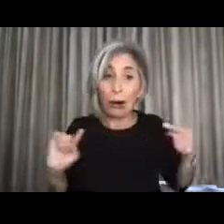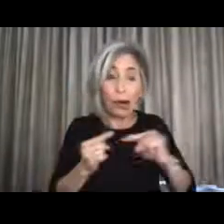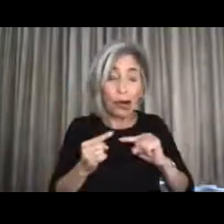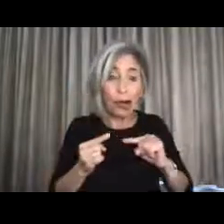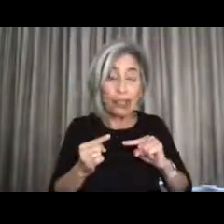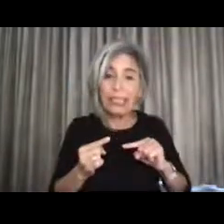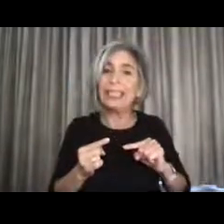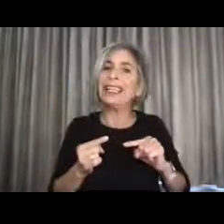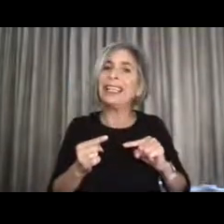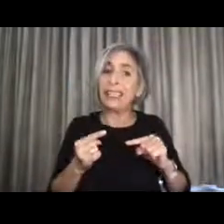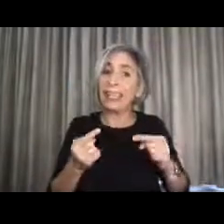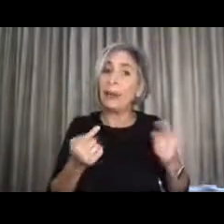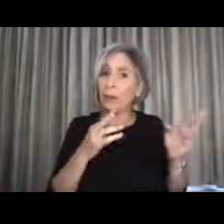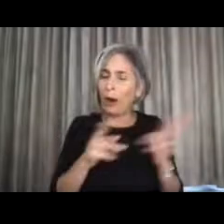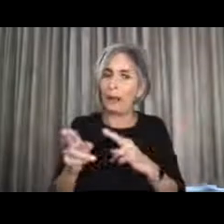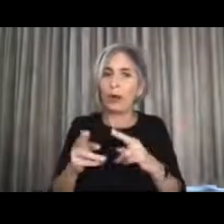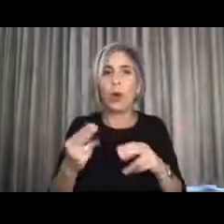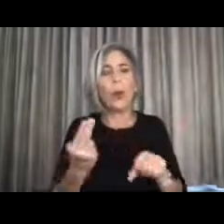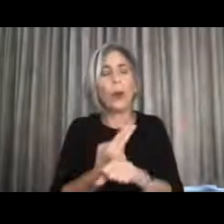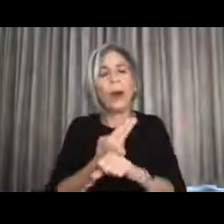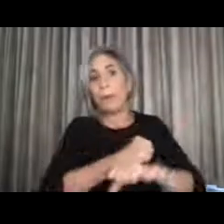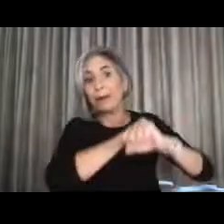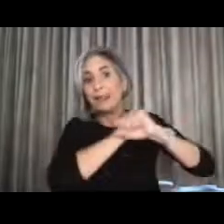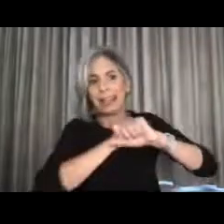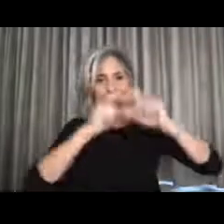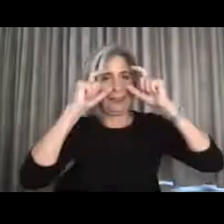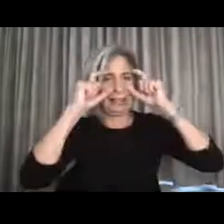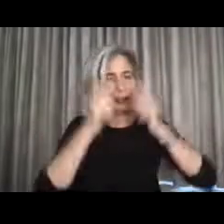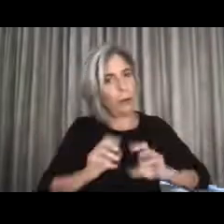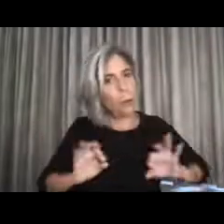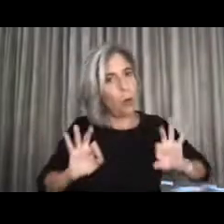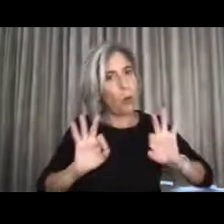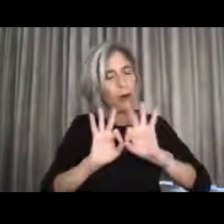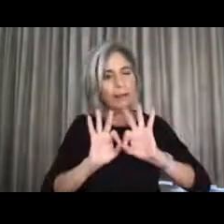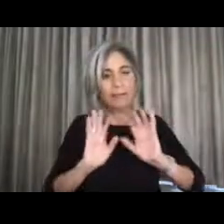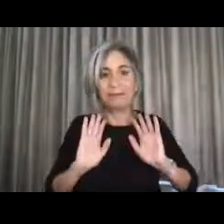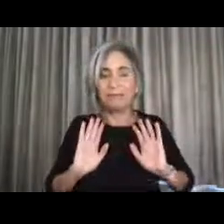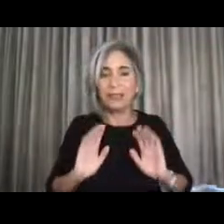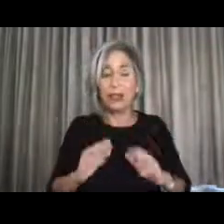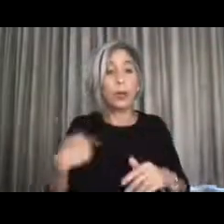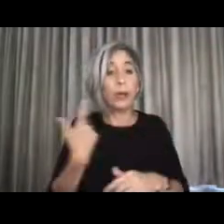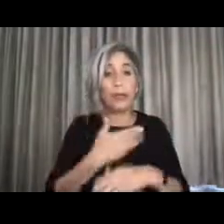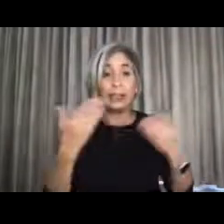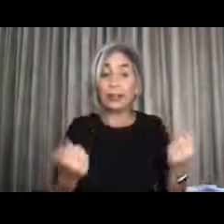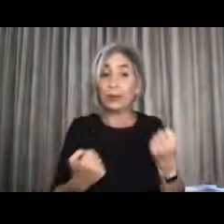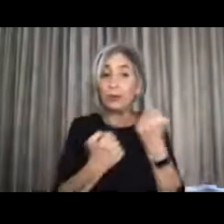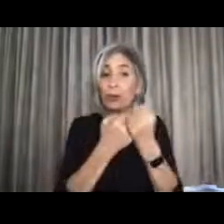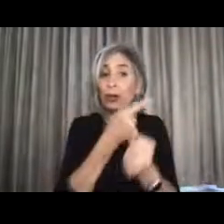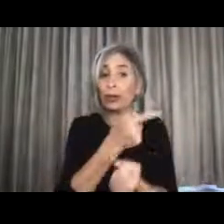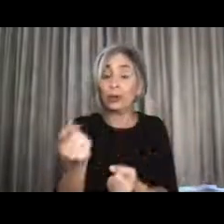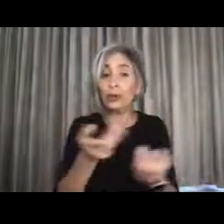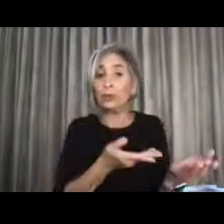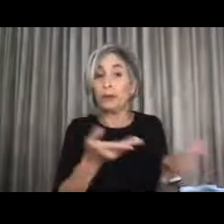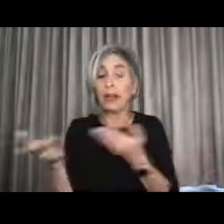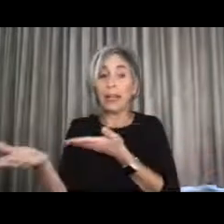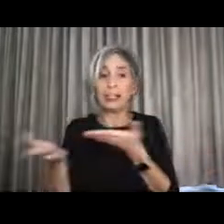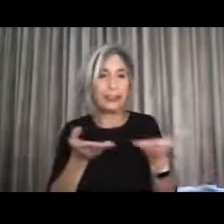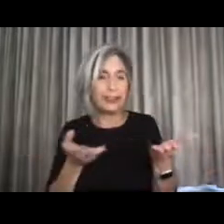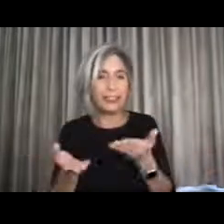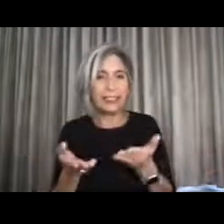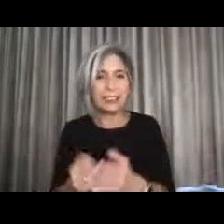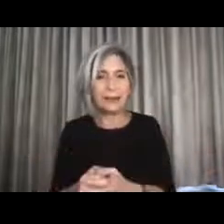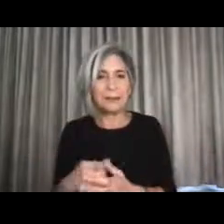storm. But that's pretty much it in a nutshell from the Public Works Department. We're here to support you, we're here to provide services, and know that we